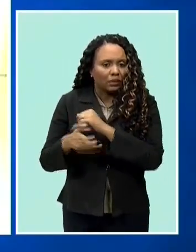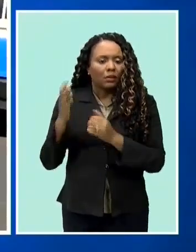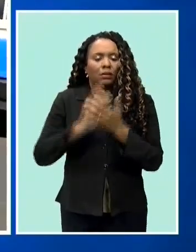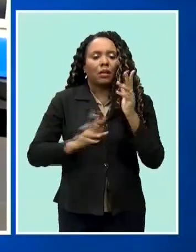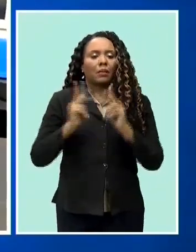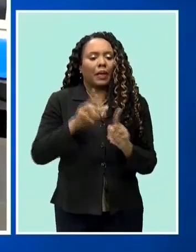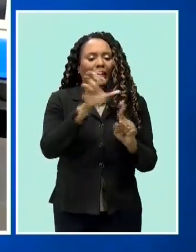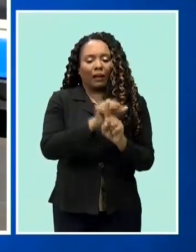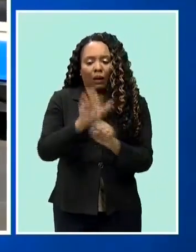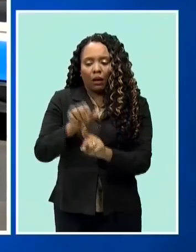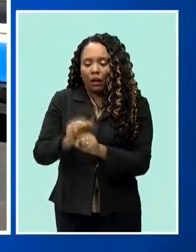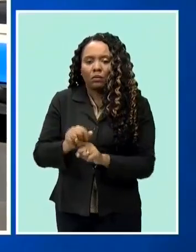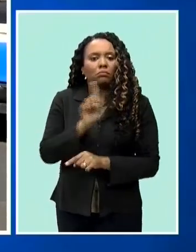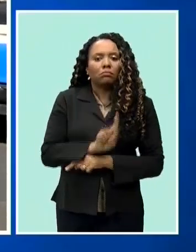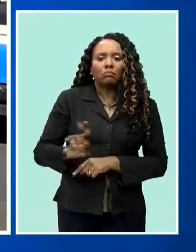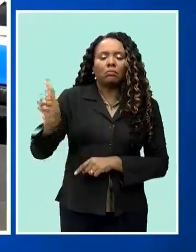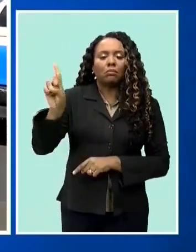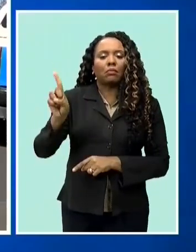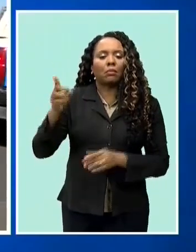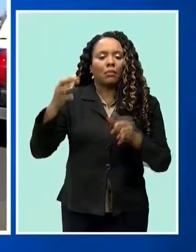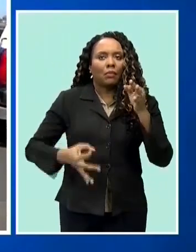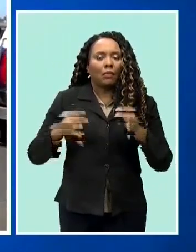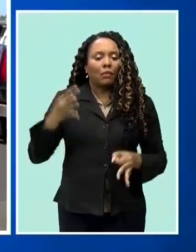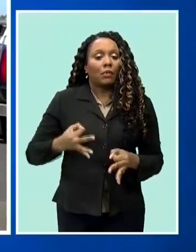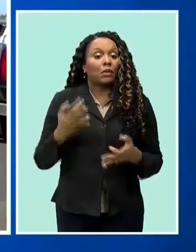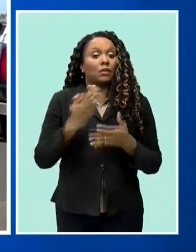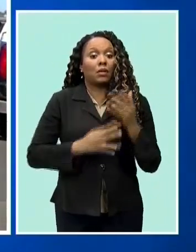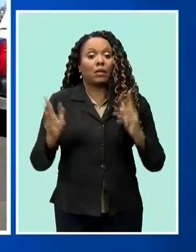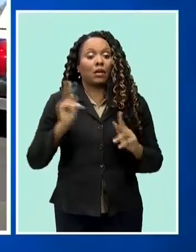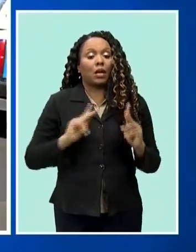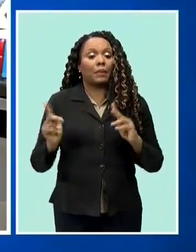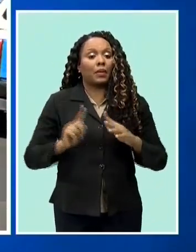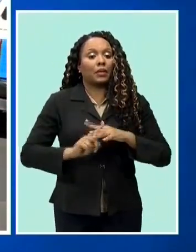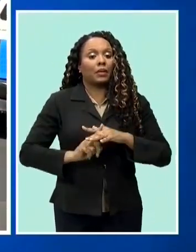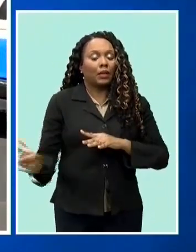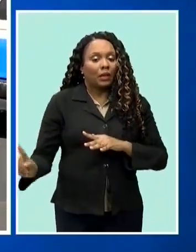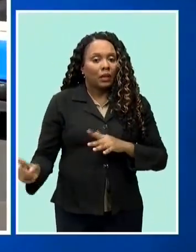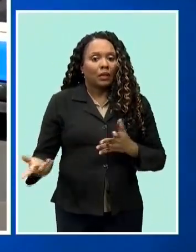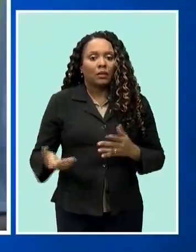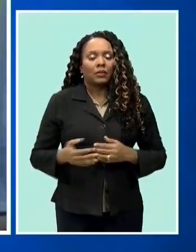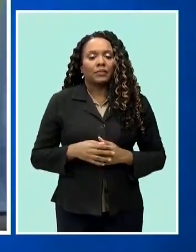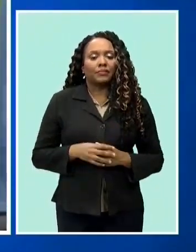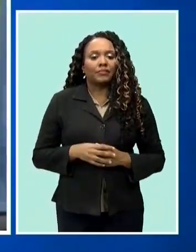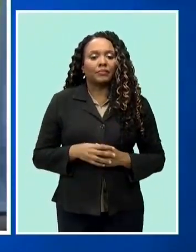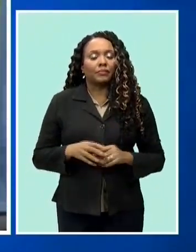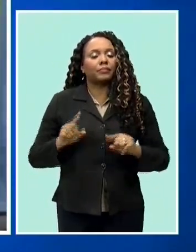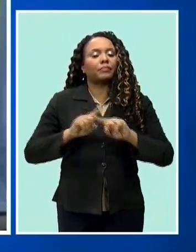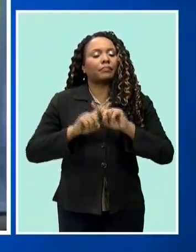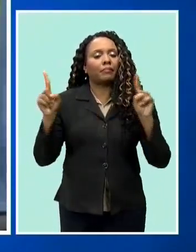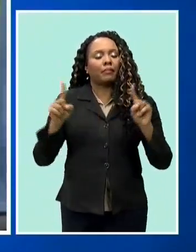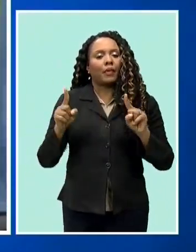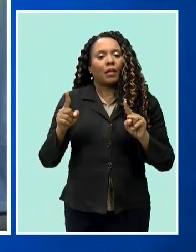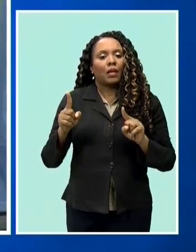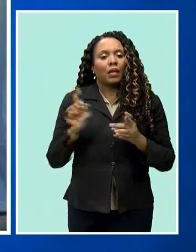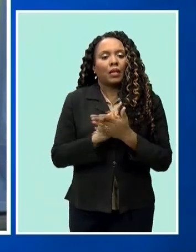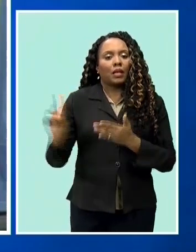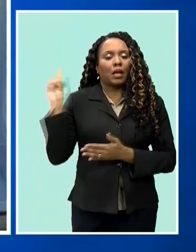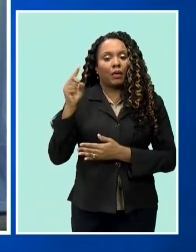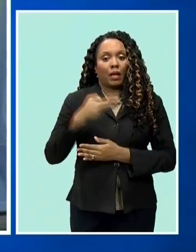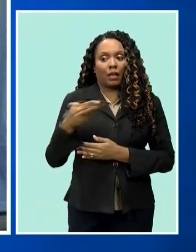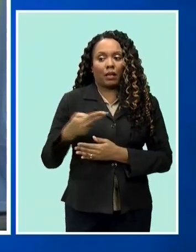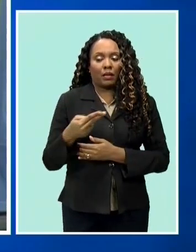courts, others have managed to continuously escape under the watchful eyes of the police. However, on Thursday, Public